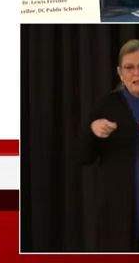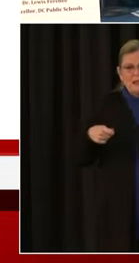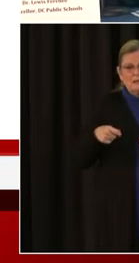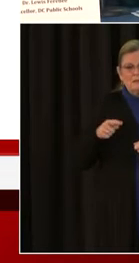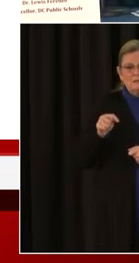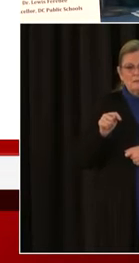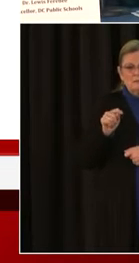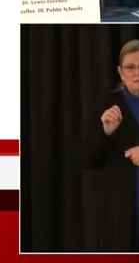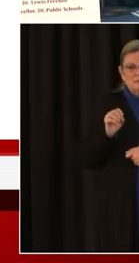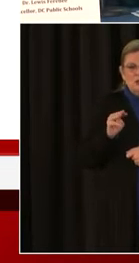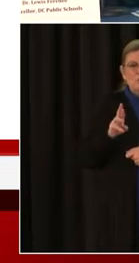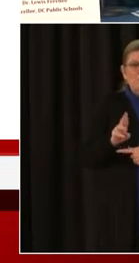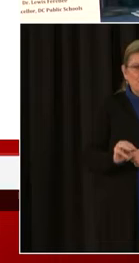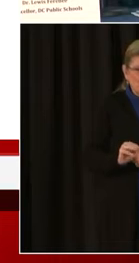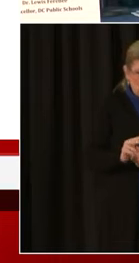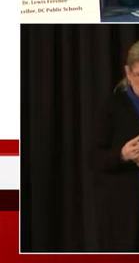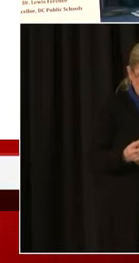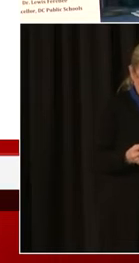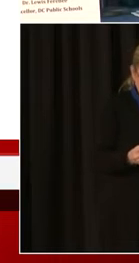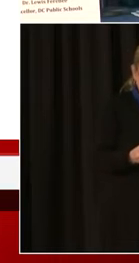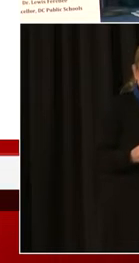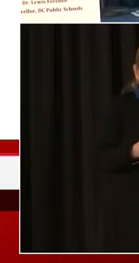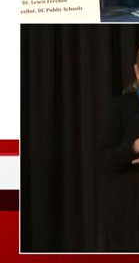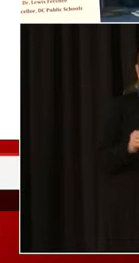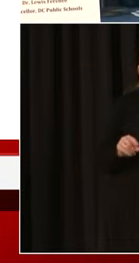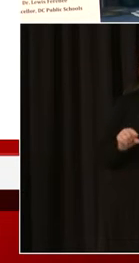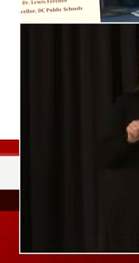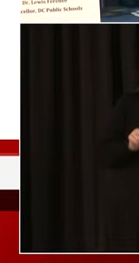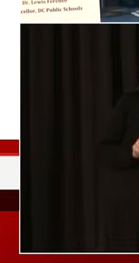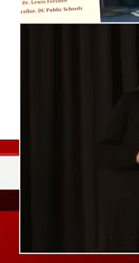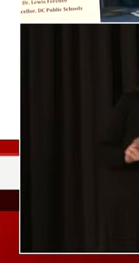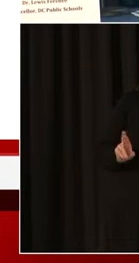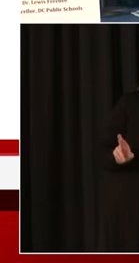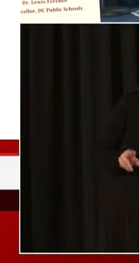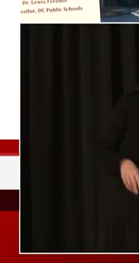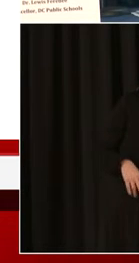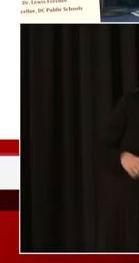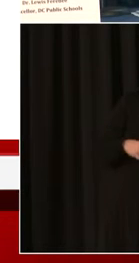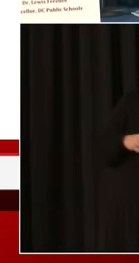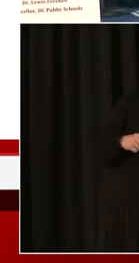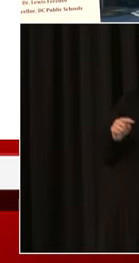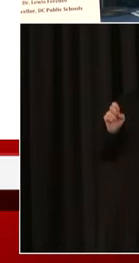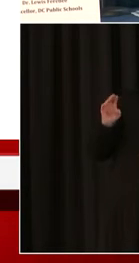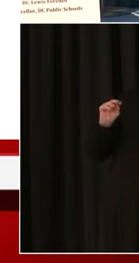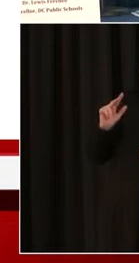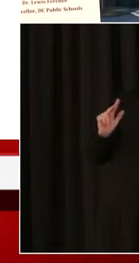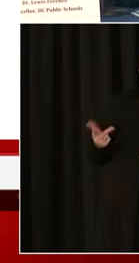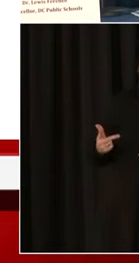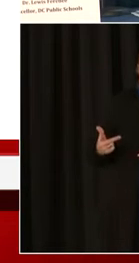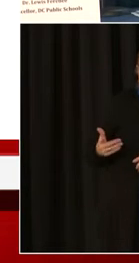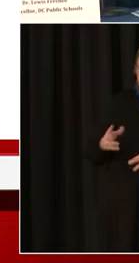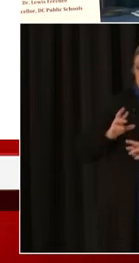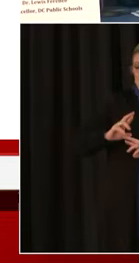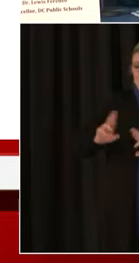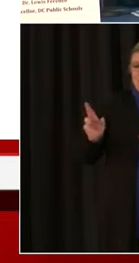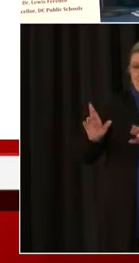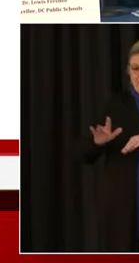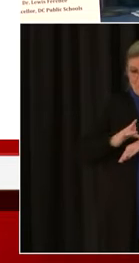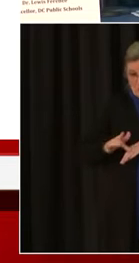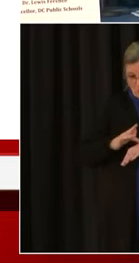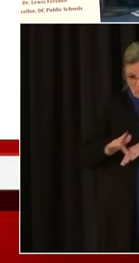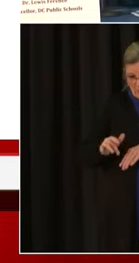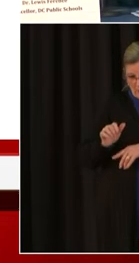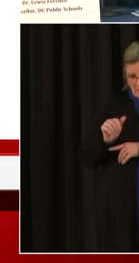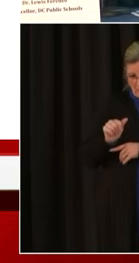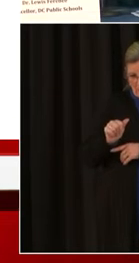2, and teachers will begin to close out grading. And then term 3 schedules will be available in Aspen, which is